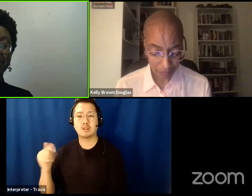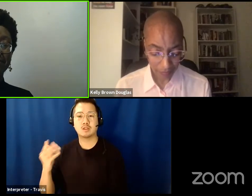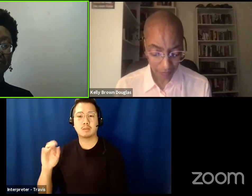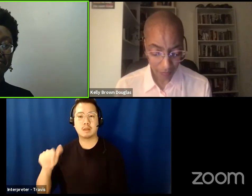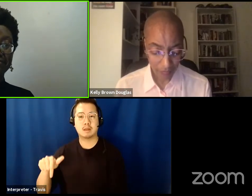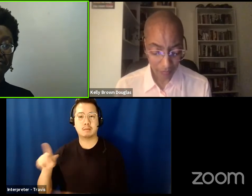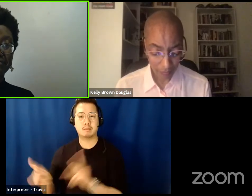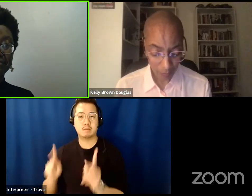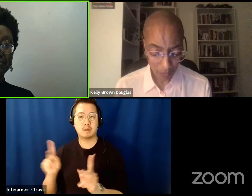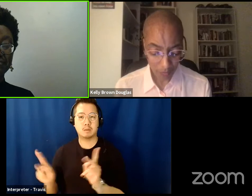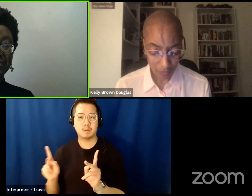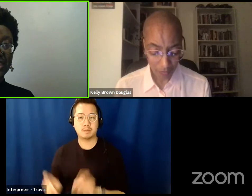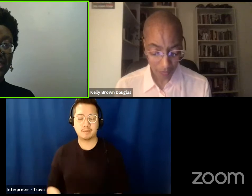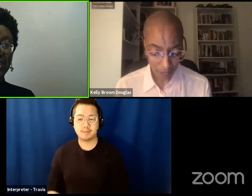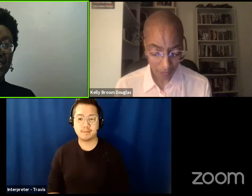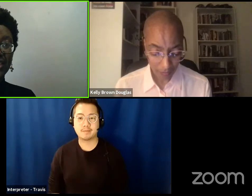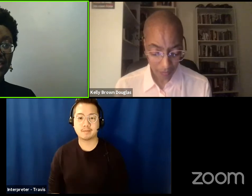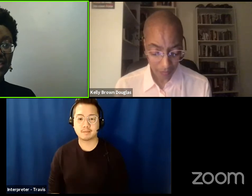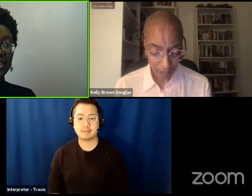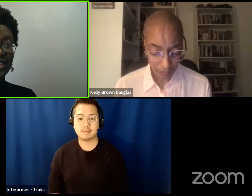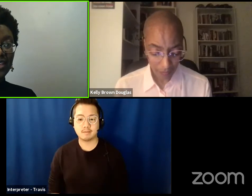persons.